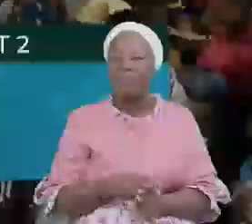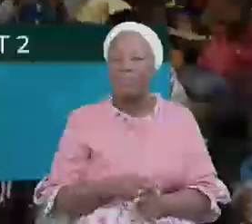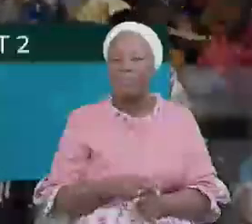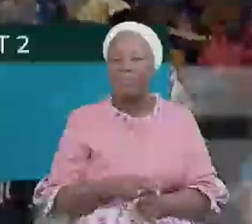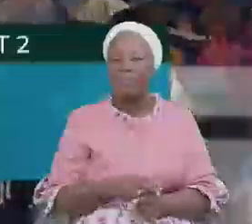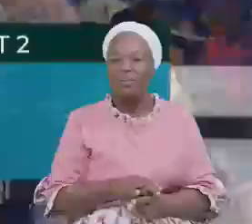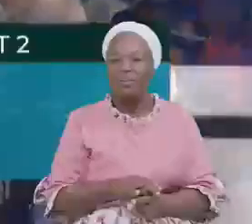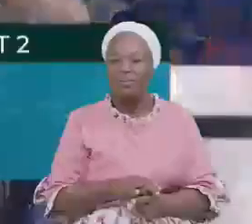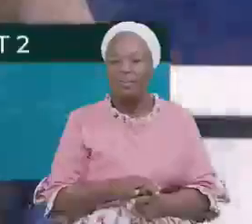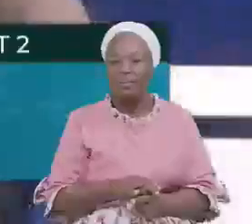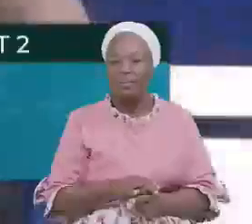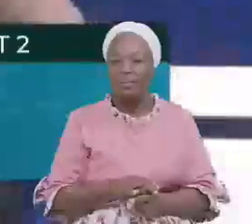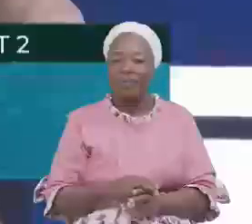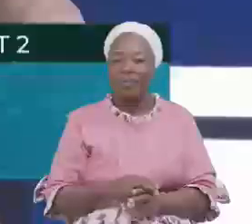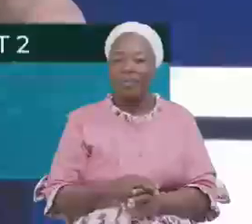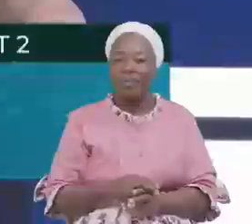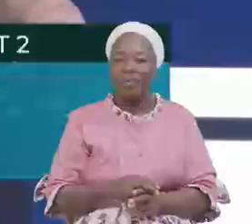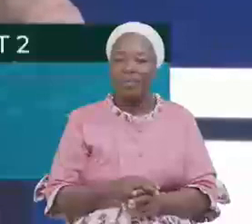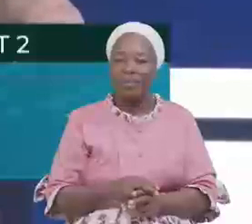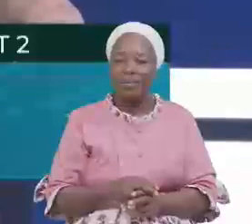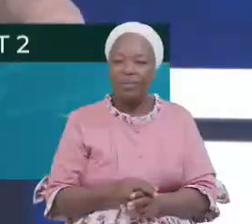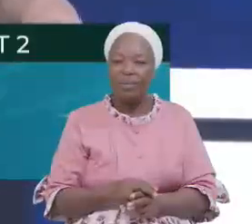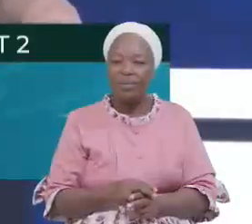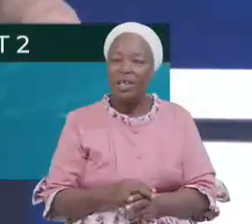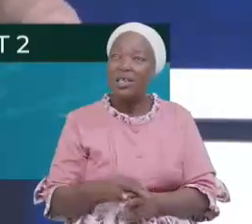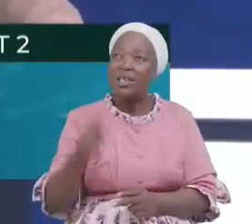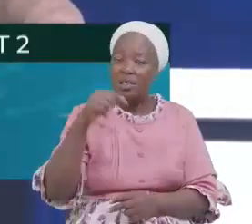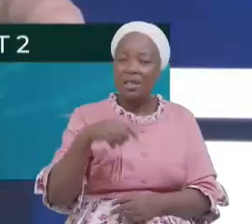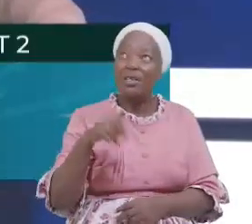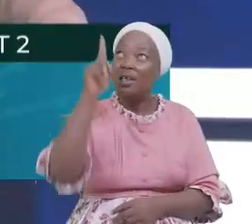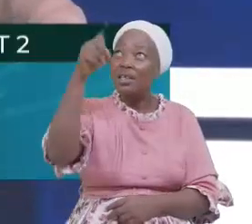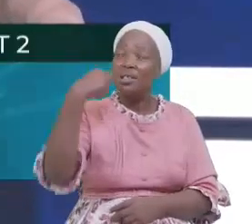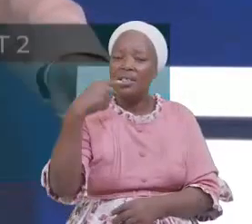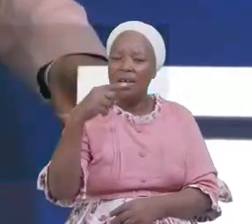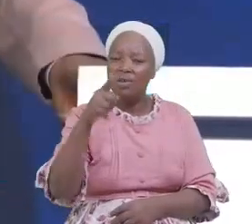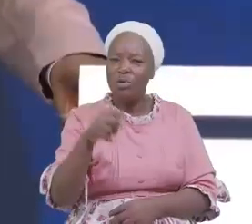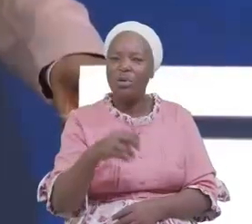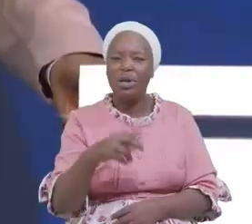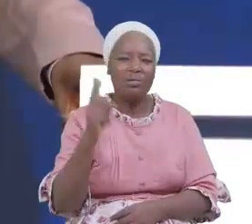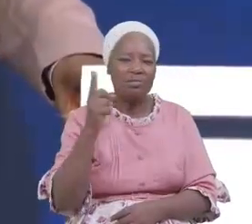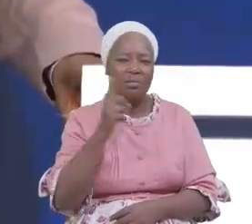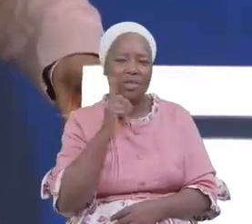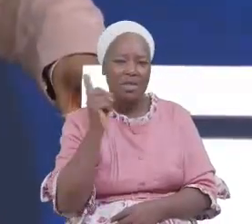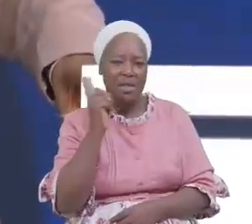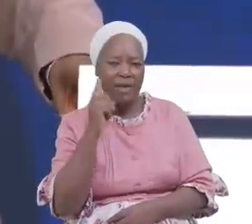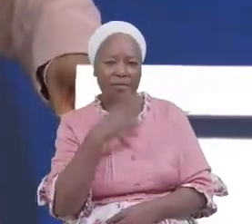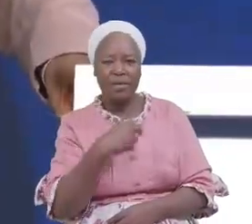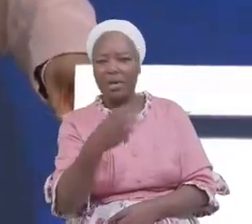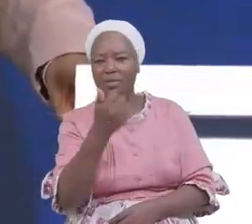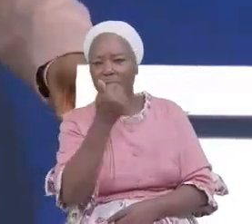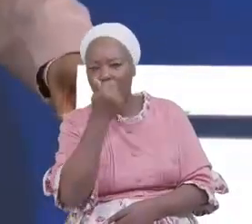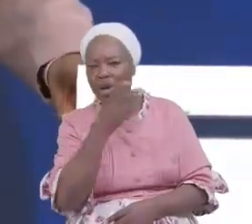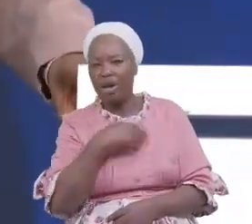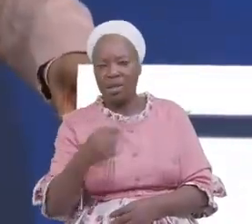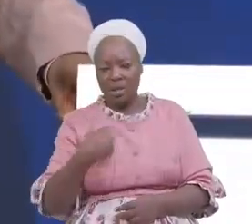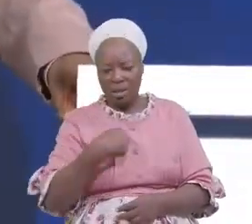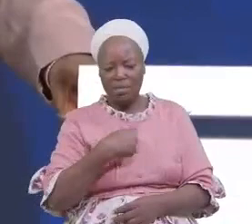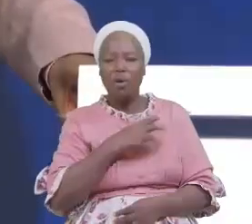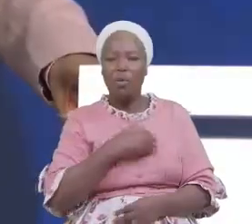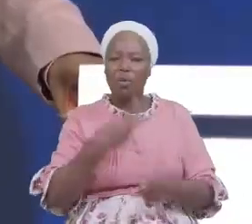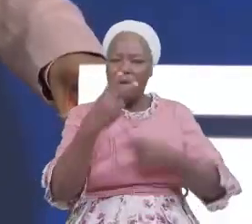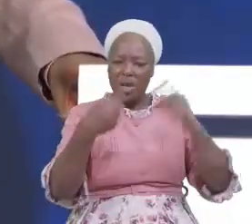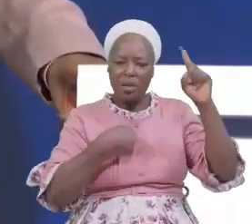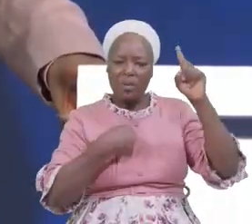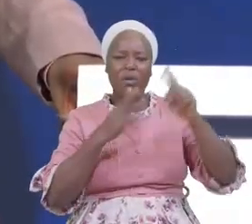He said, your boy, deaf and dumb, I'm going to visit him and I'm going to remove the dumbness and